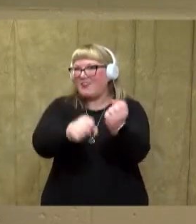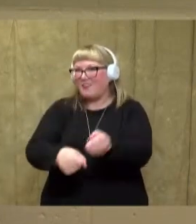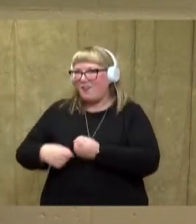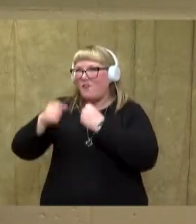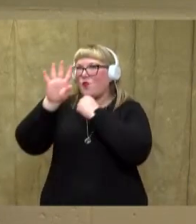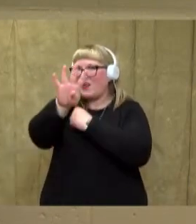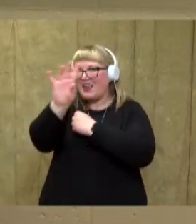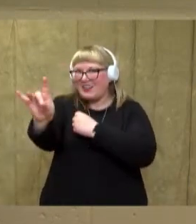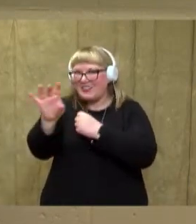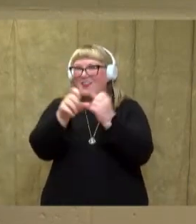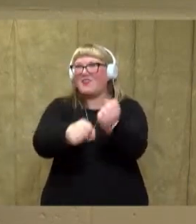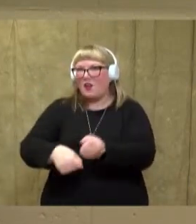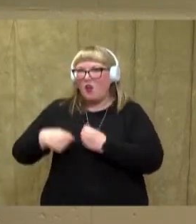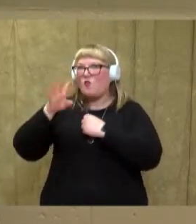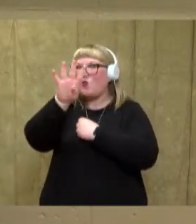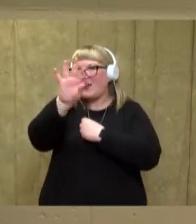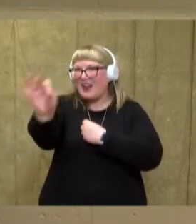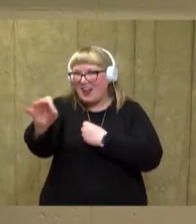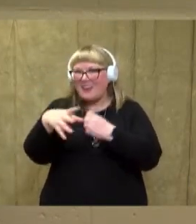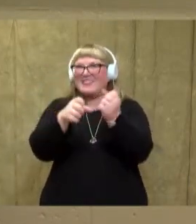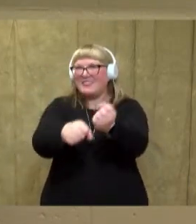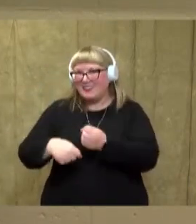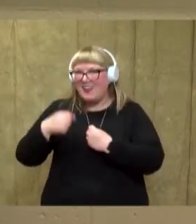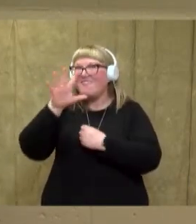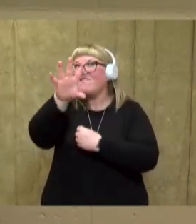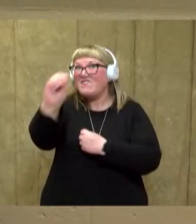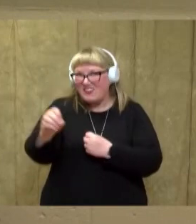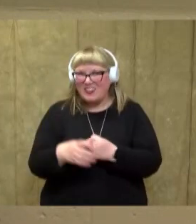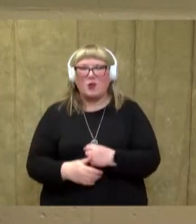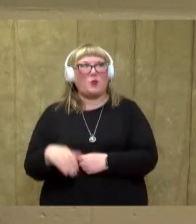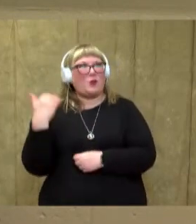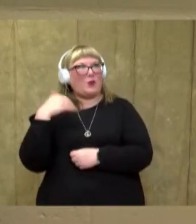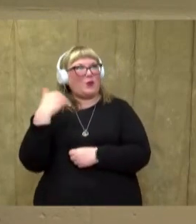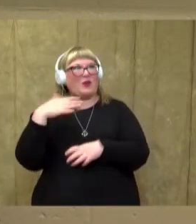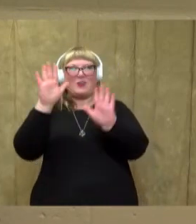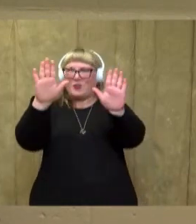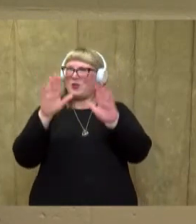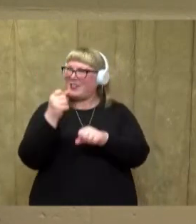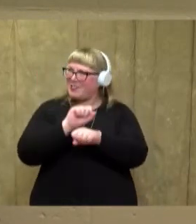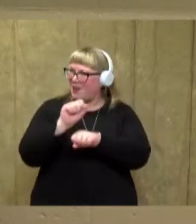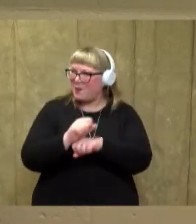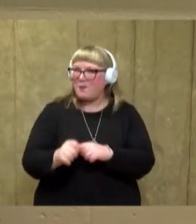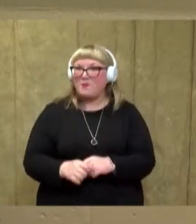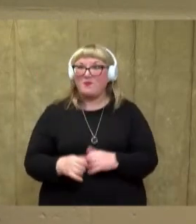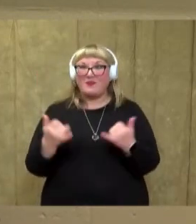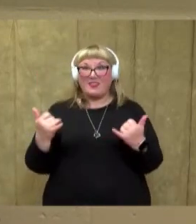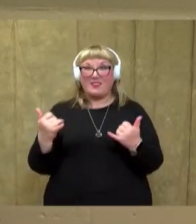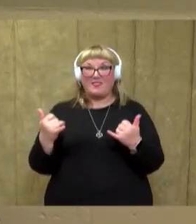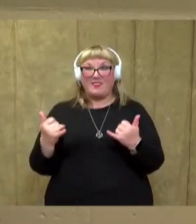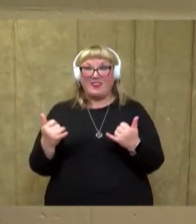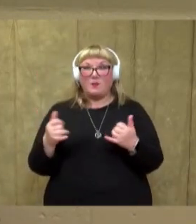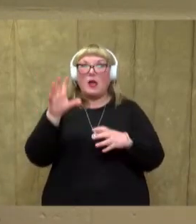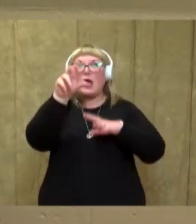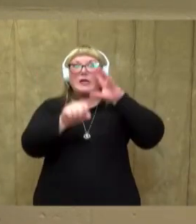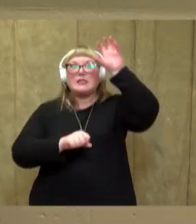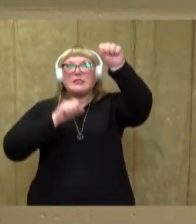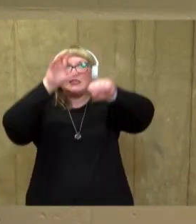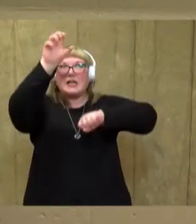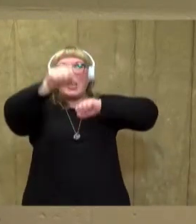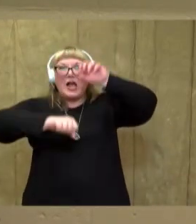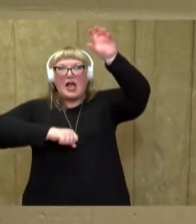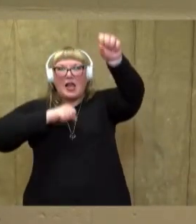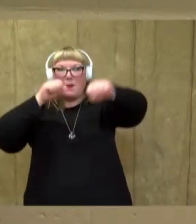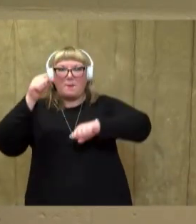47, 48, 49, 50. Great job. Now we're going to climb a